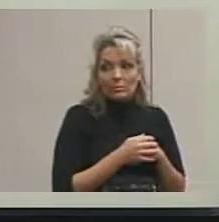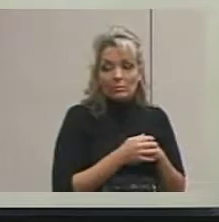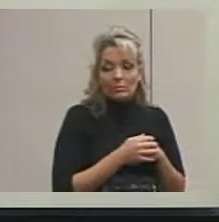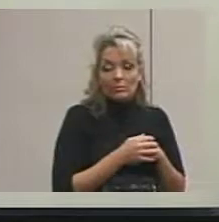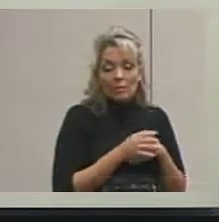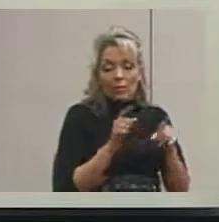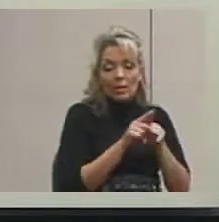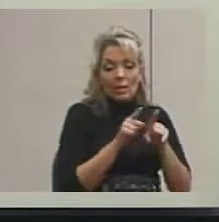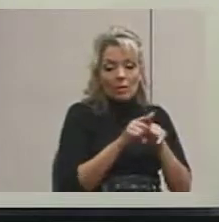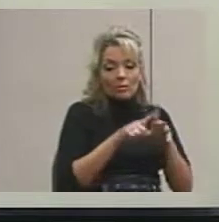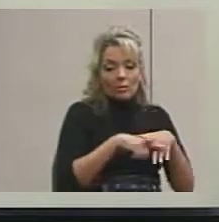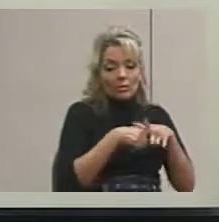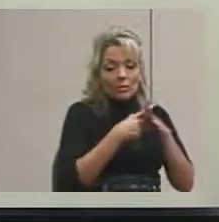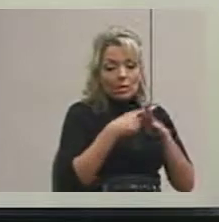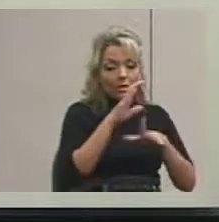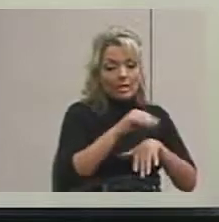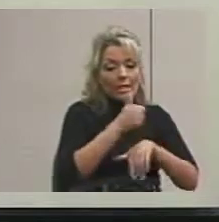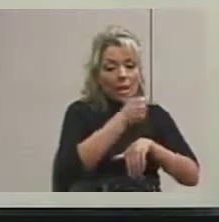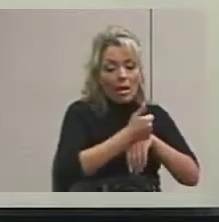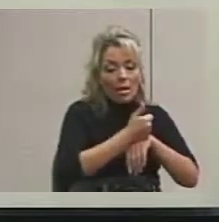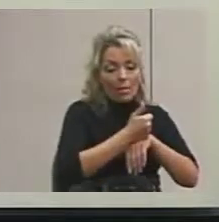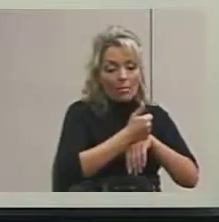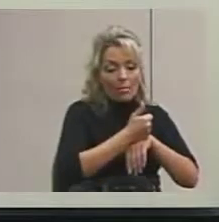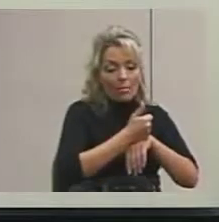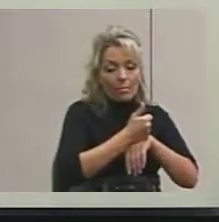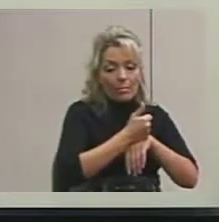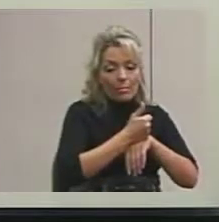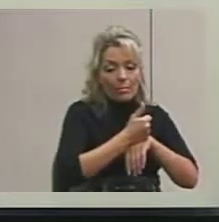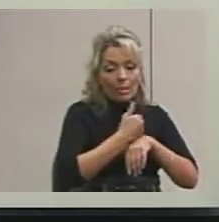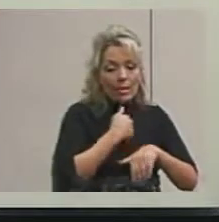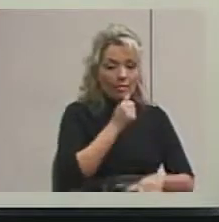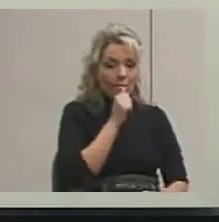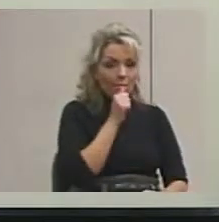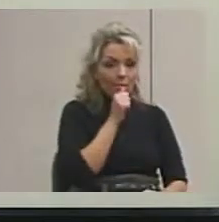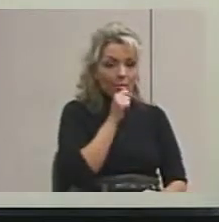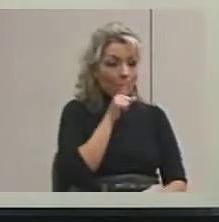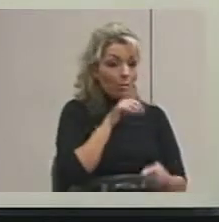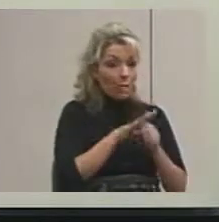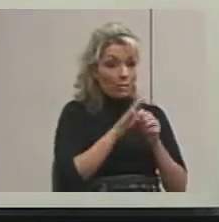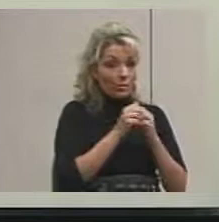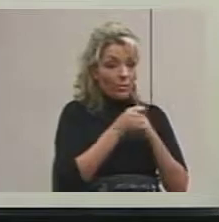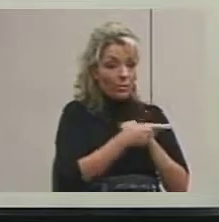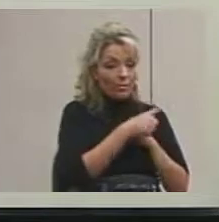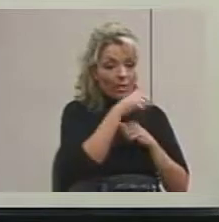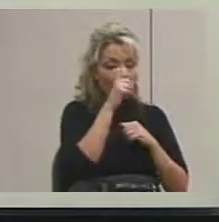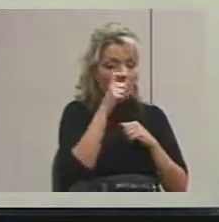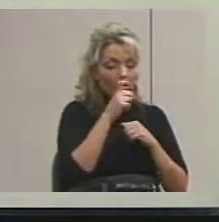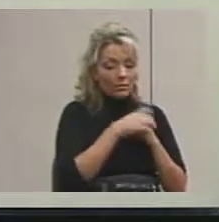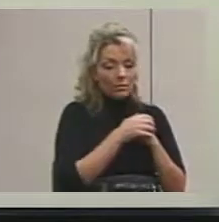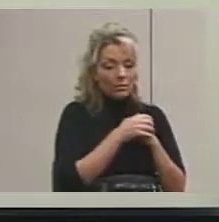We've also instituted I have a personal promise with him because there are also some